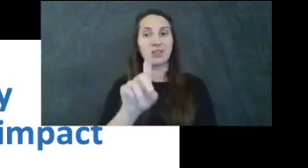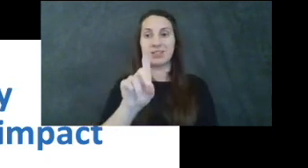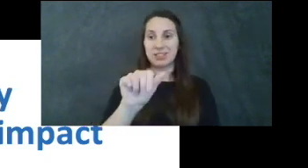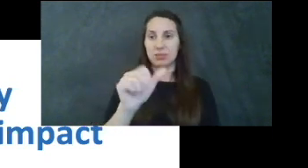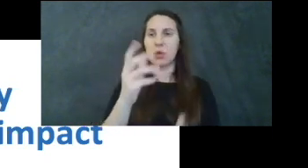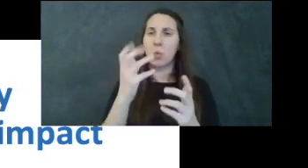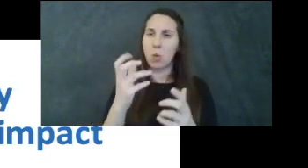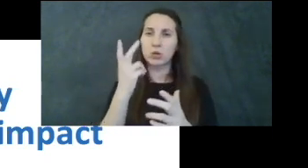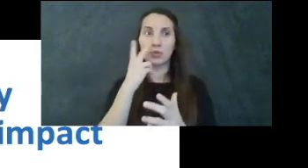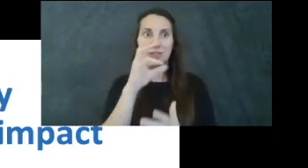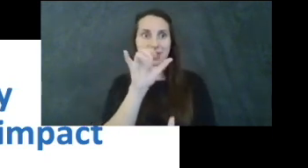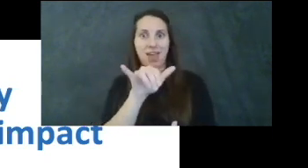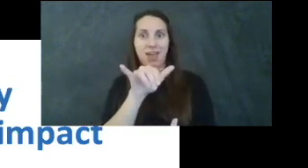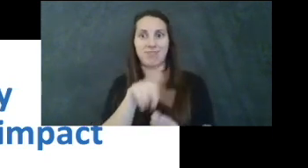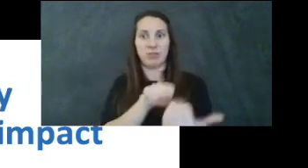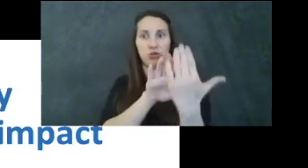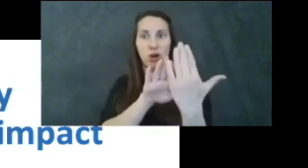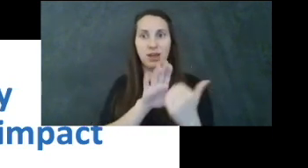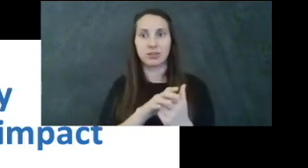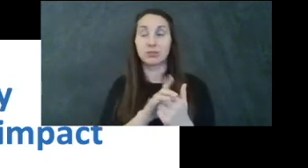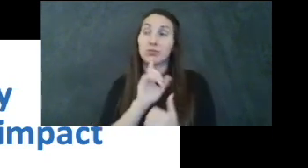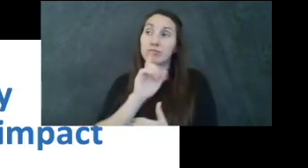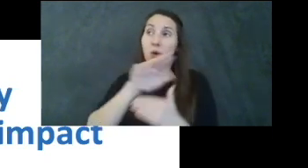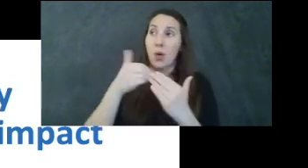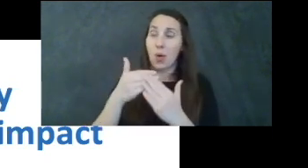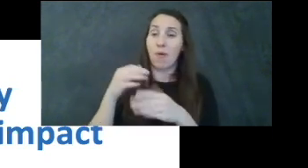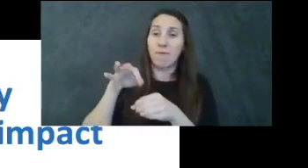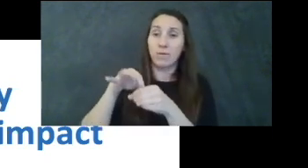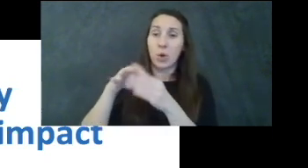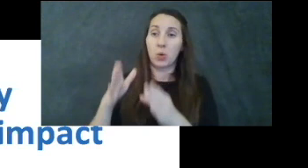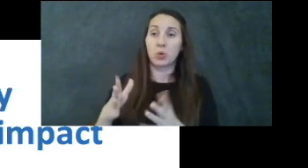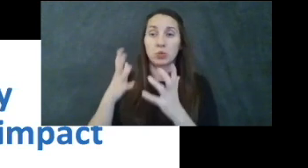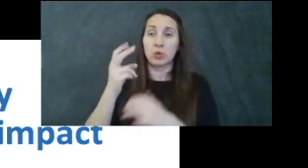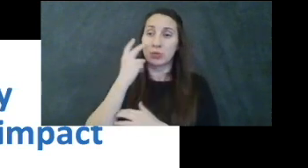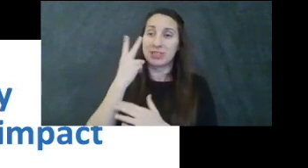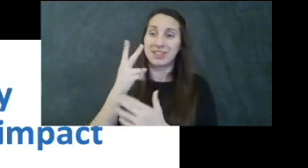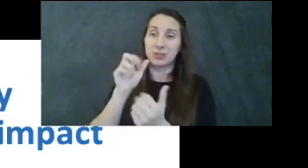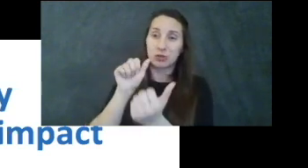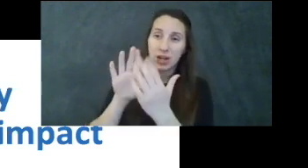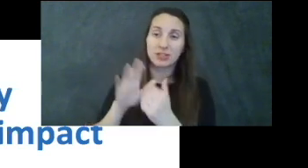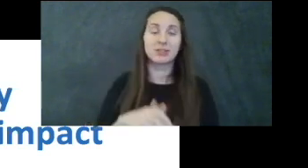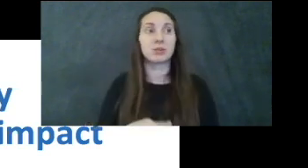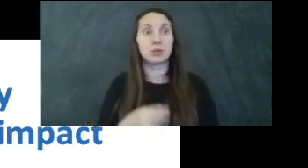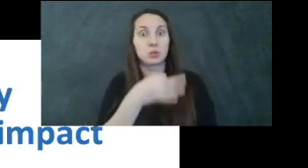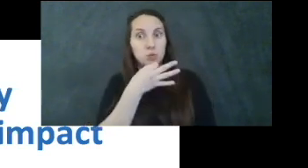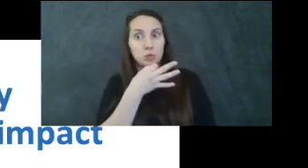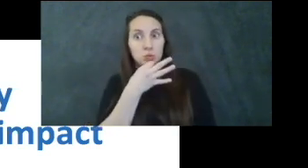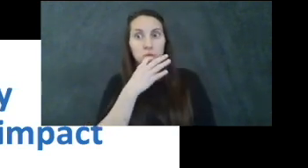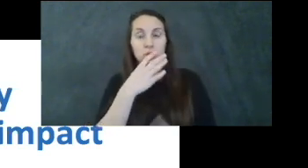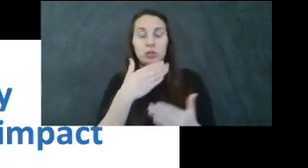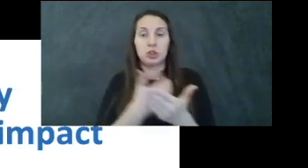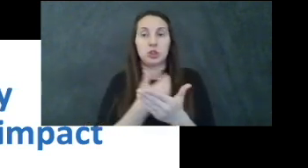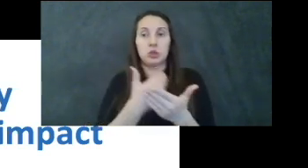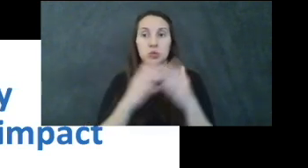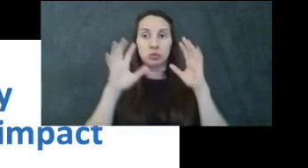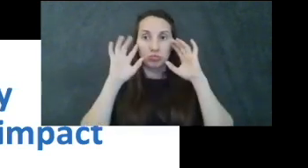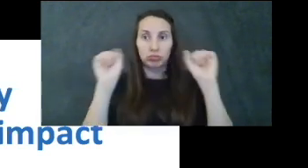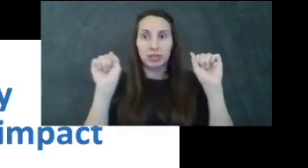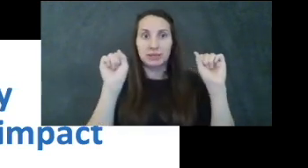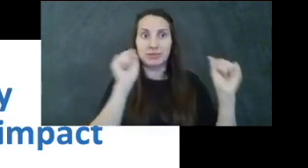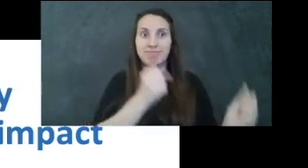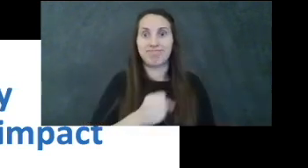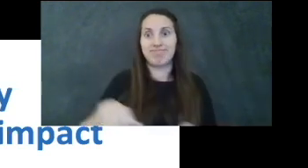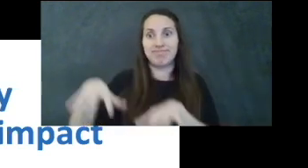addressed, and all voters want to see addressed in as soon as there is a new administration. This is a